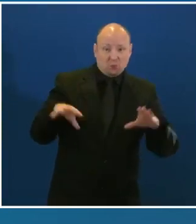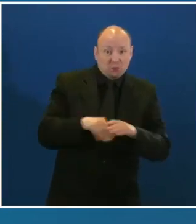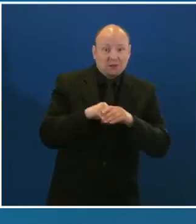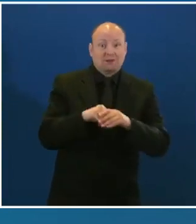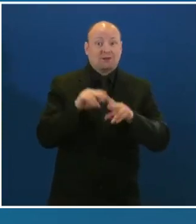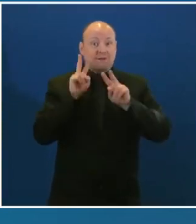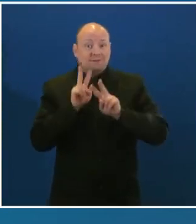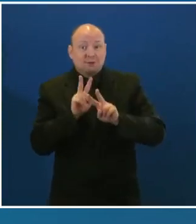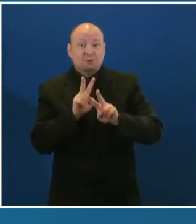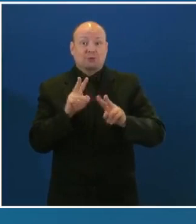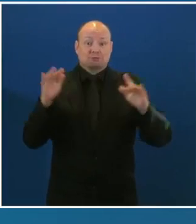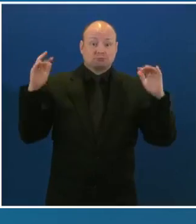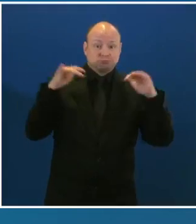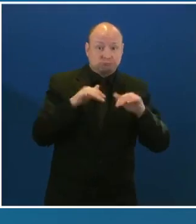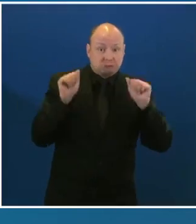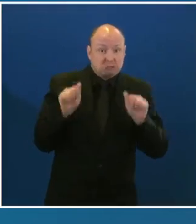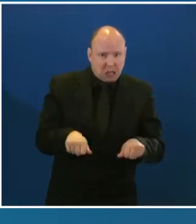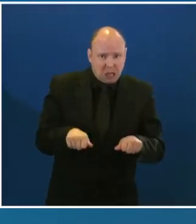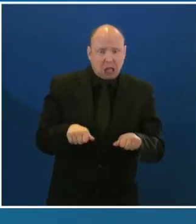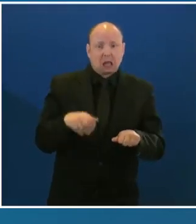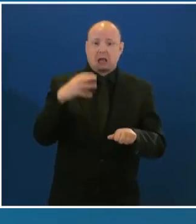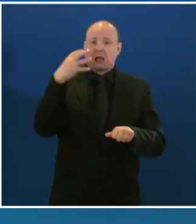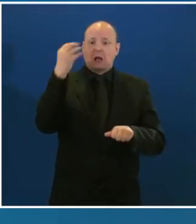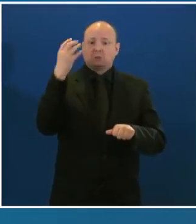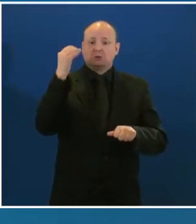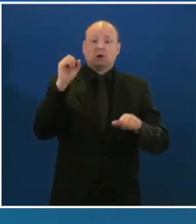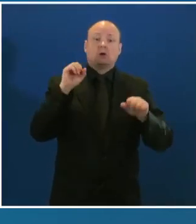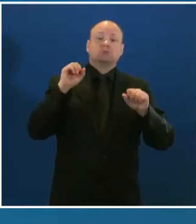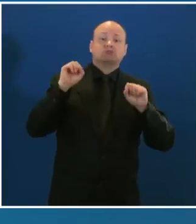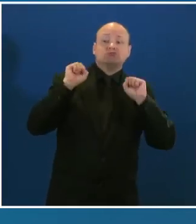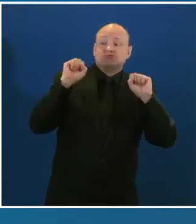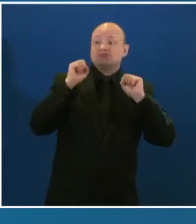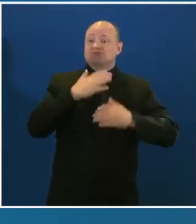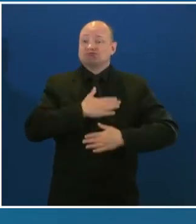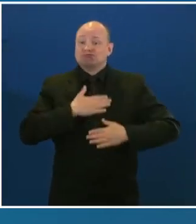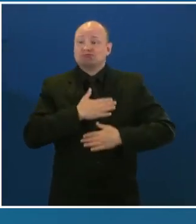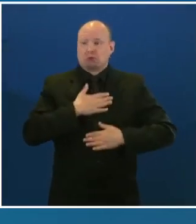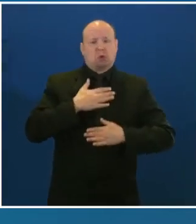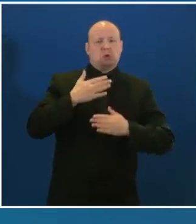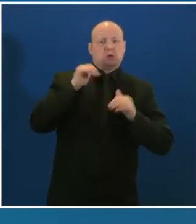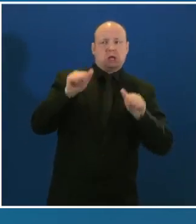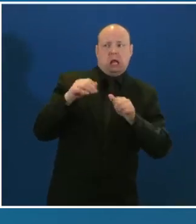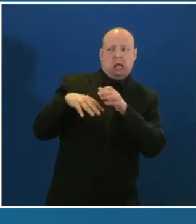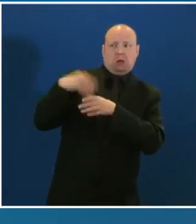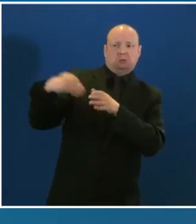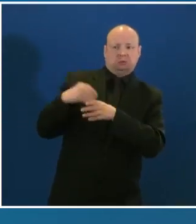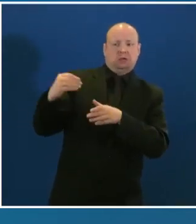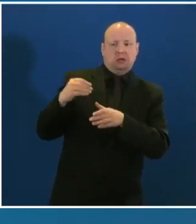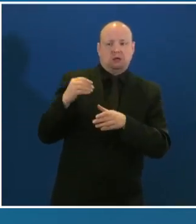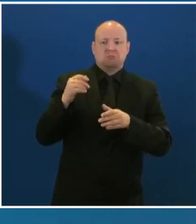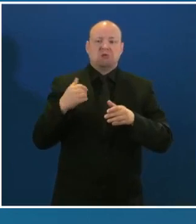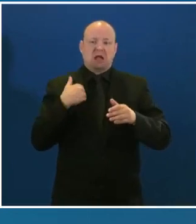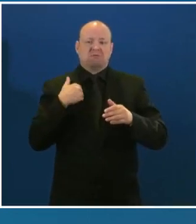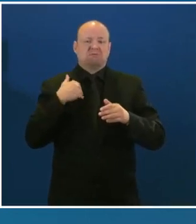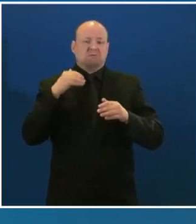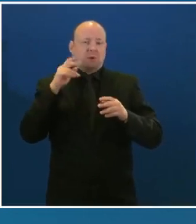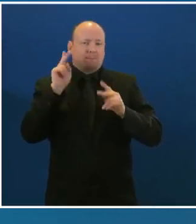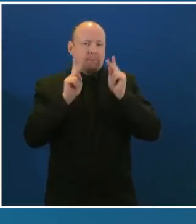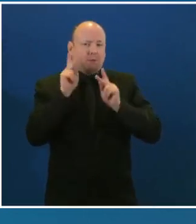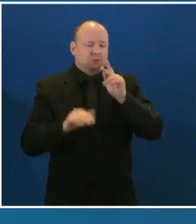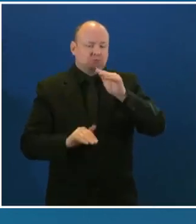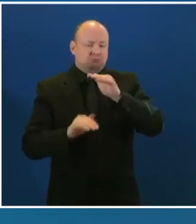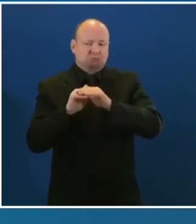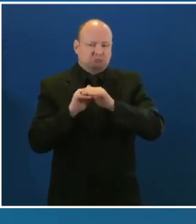sports, fitness, and entertainment can operate with a maximum of 200 people. So for more details on our region and